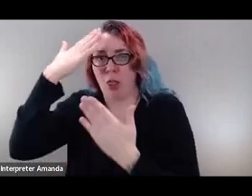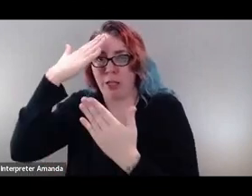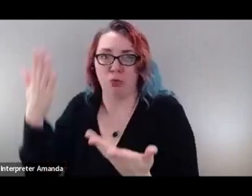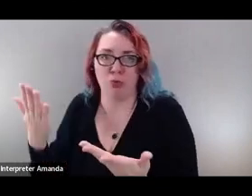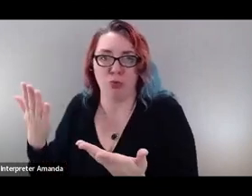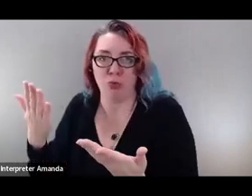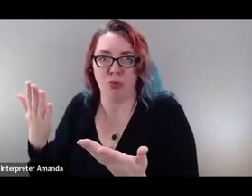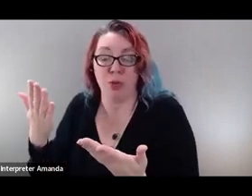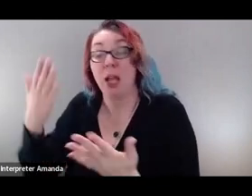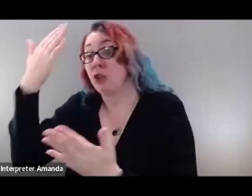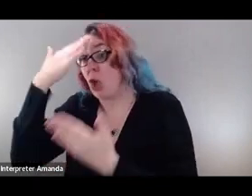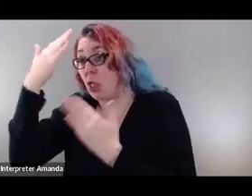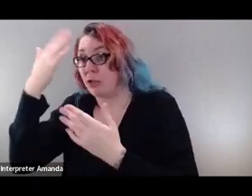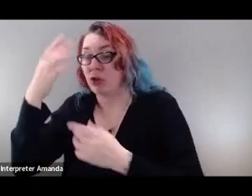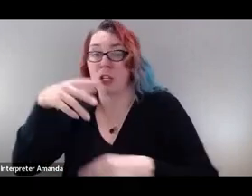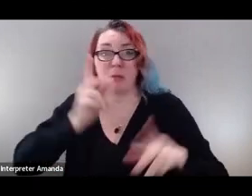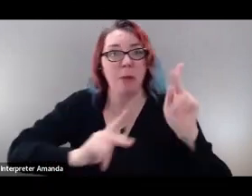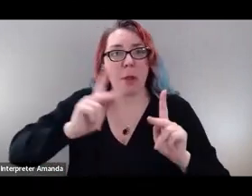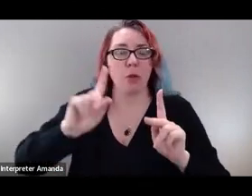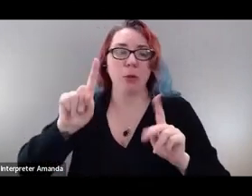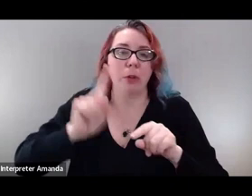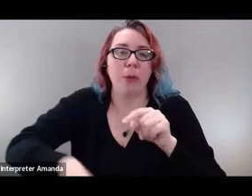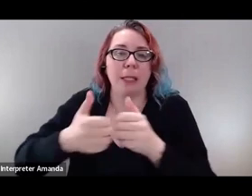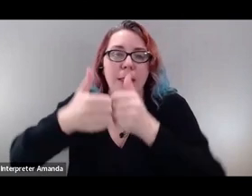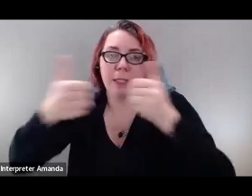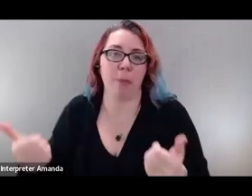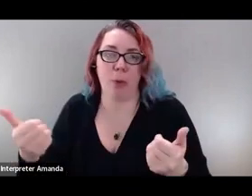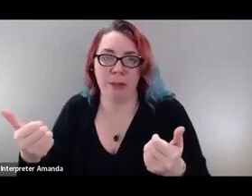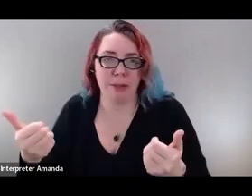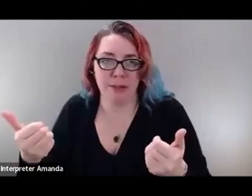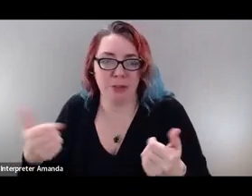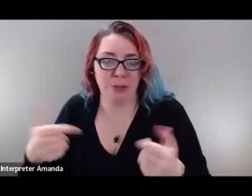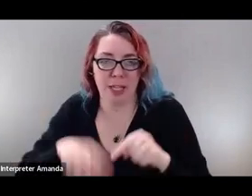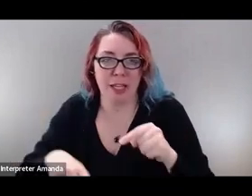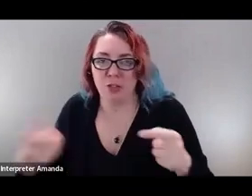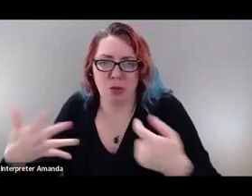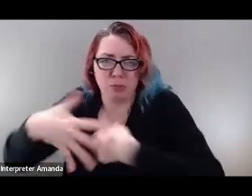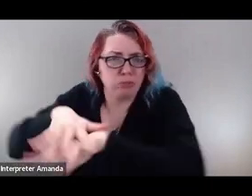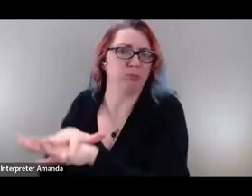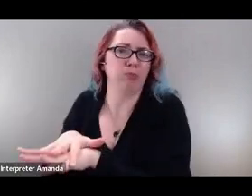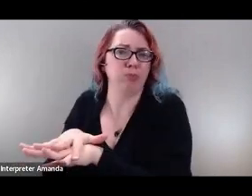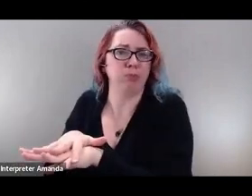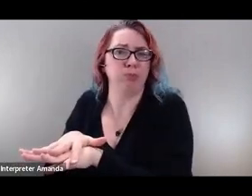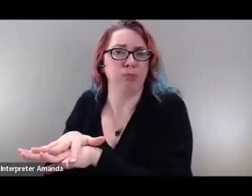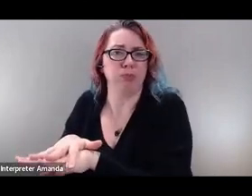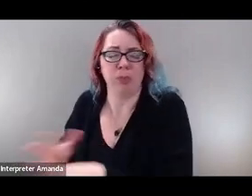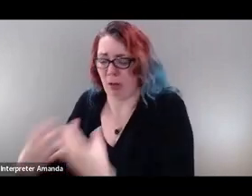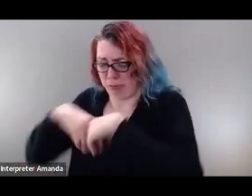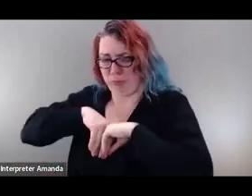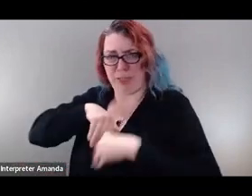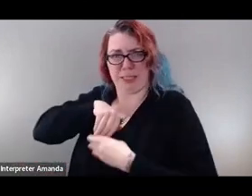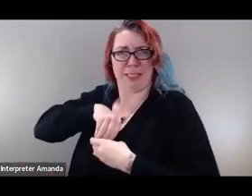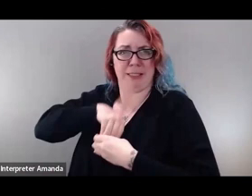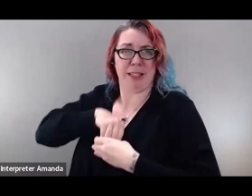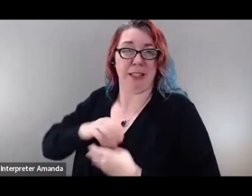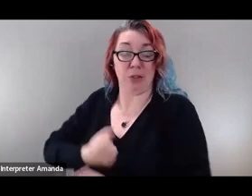separated from us. Self-locating and our positionality in our stories is really, really important. And